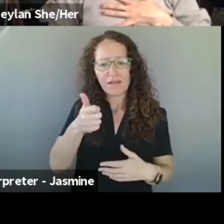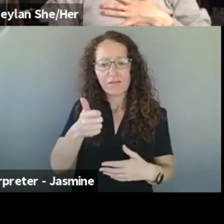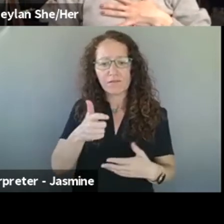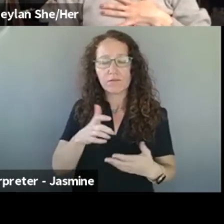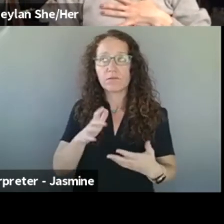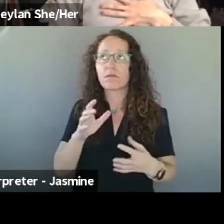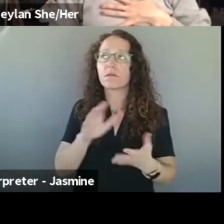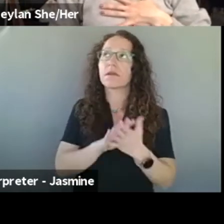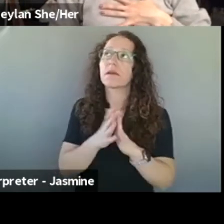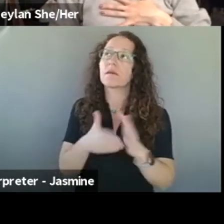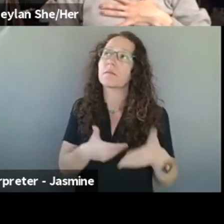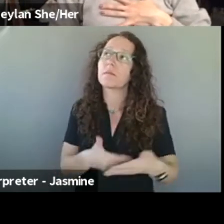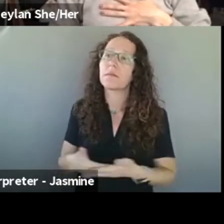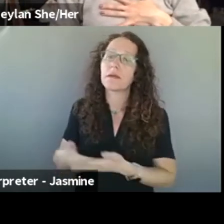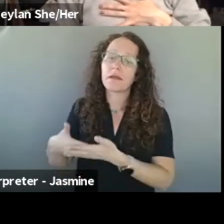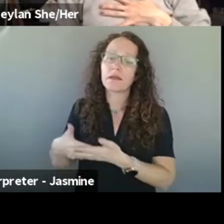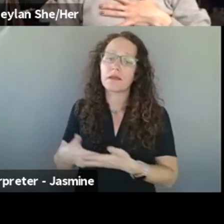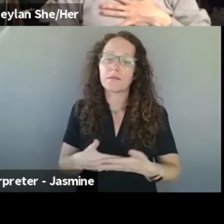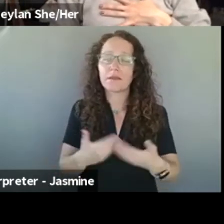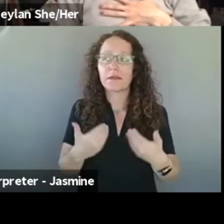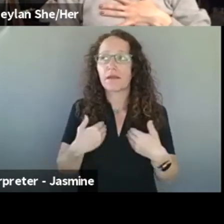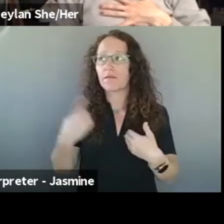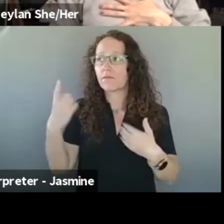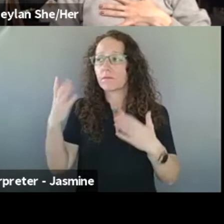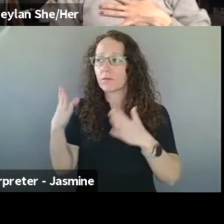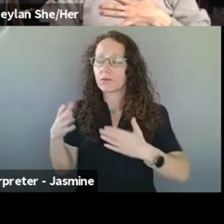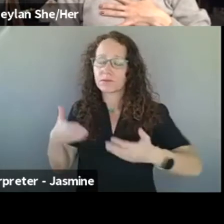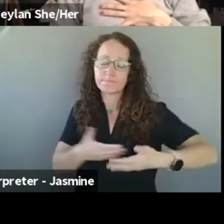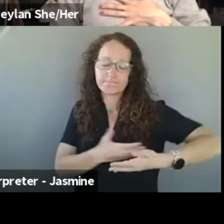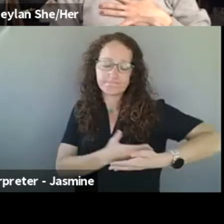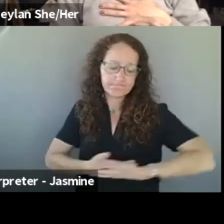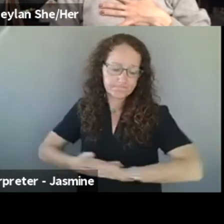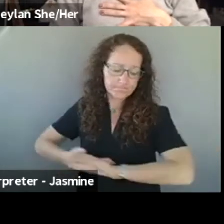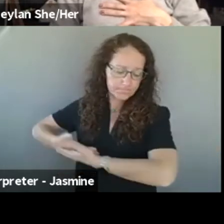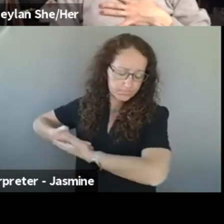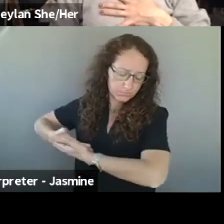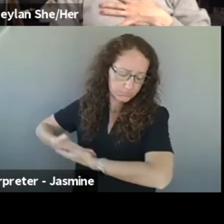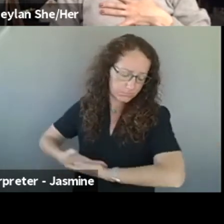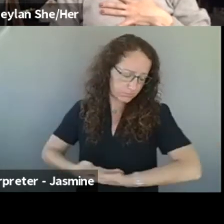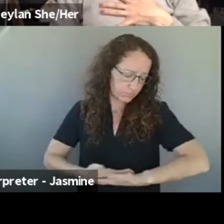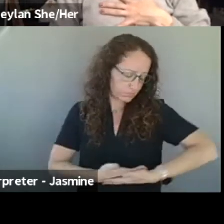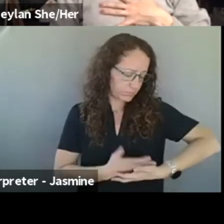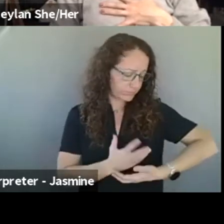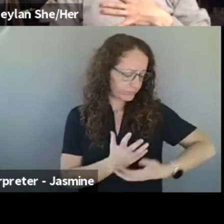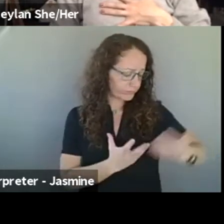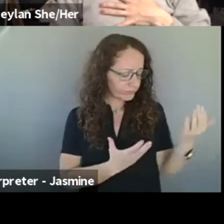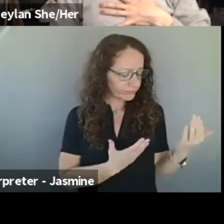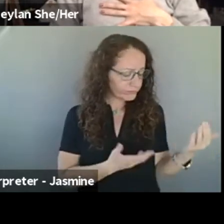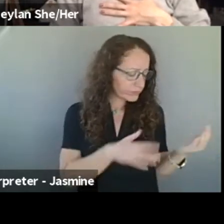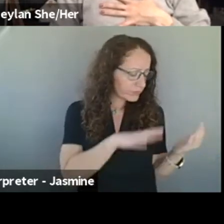Can you imagine being held so tenderly?